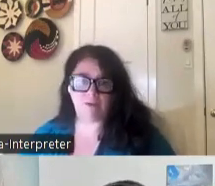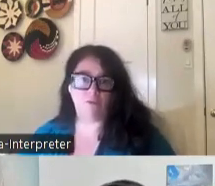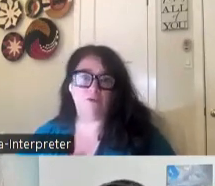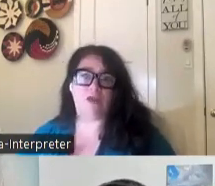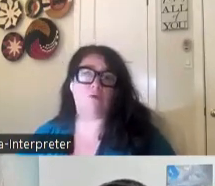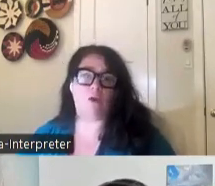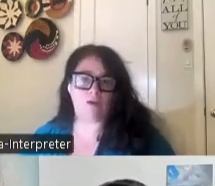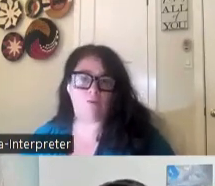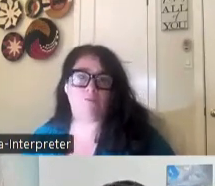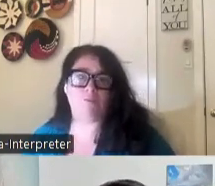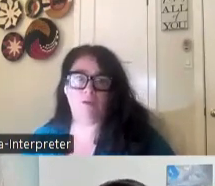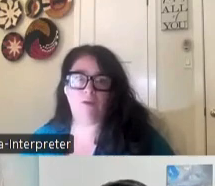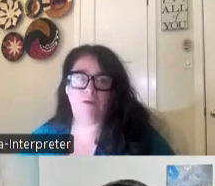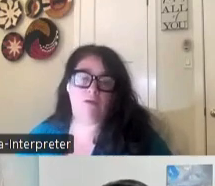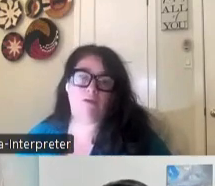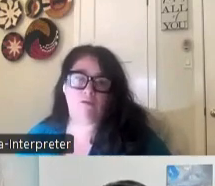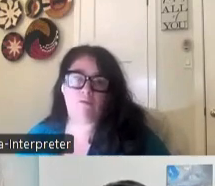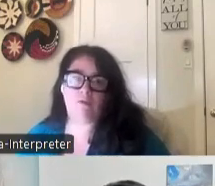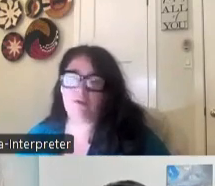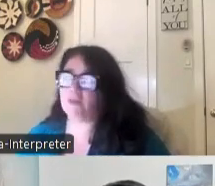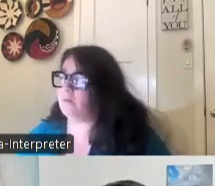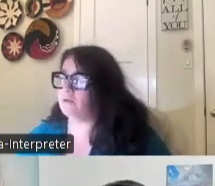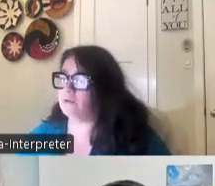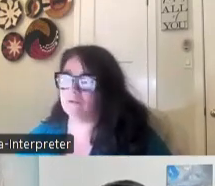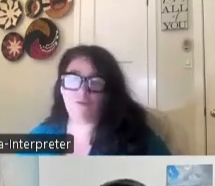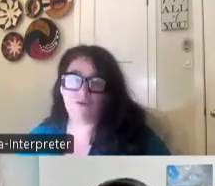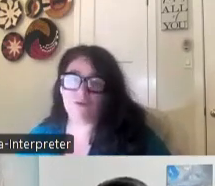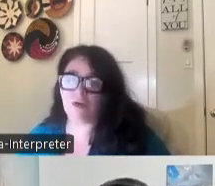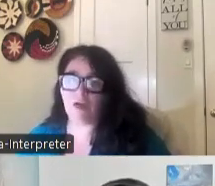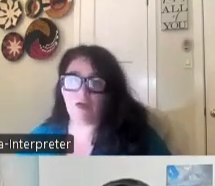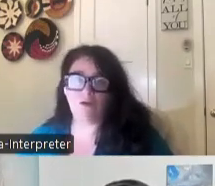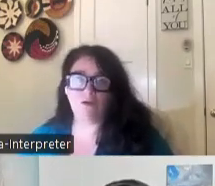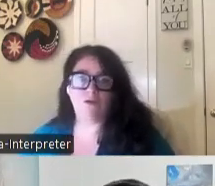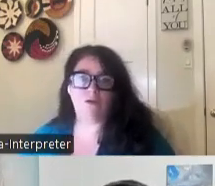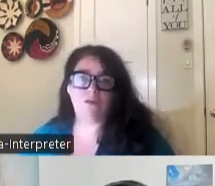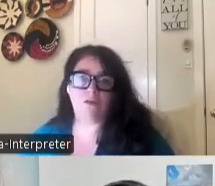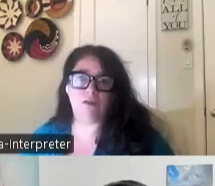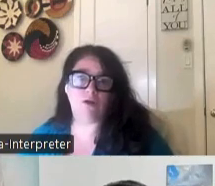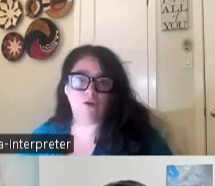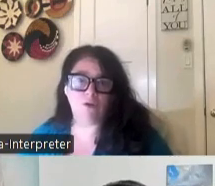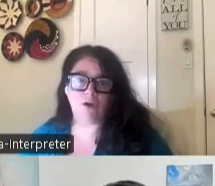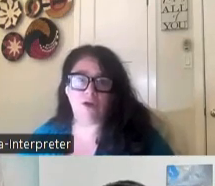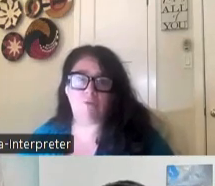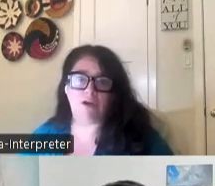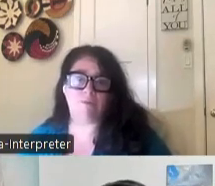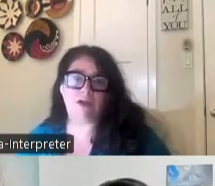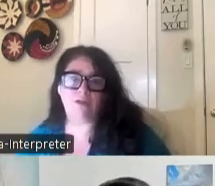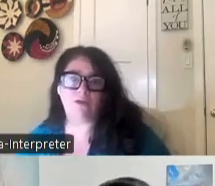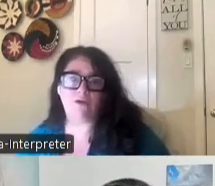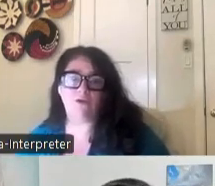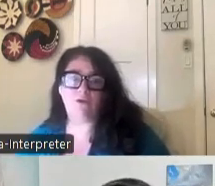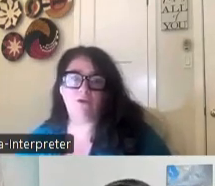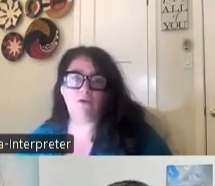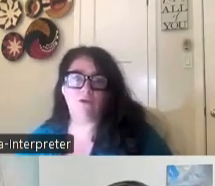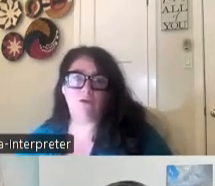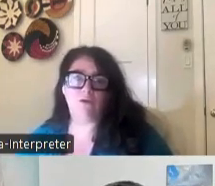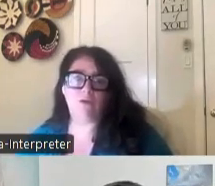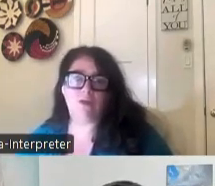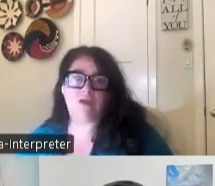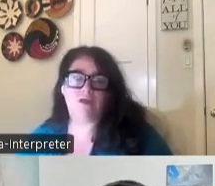1.5, but we're getting really close, and that rate of warming recently has picked up the